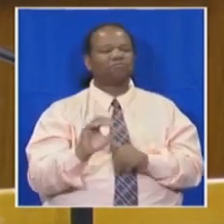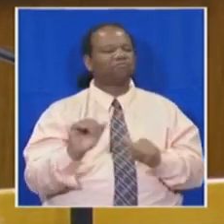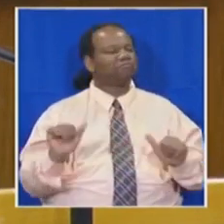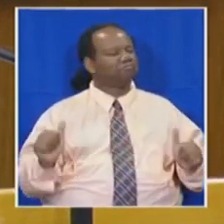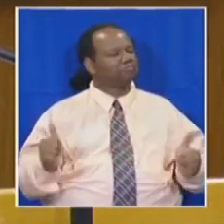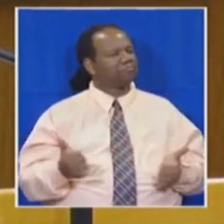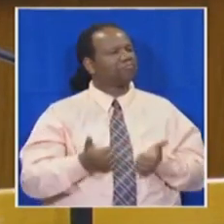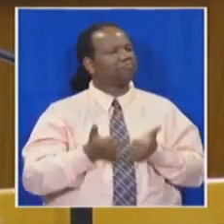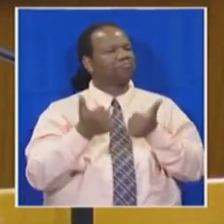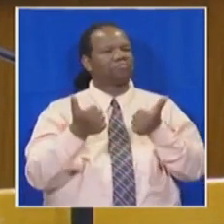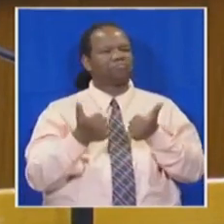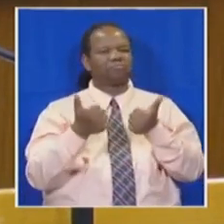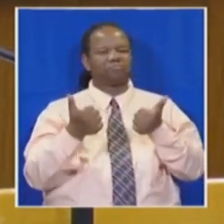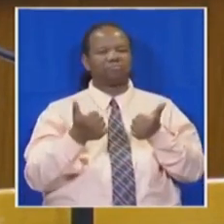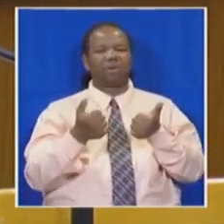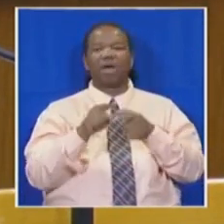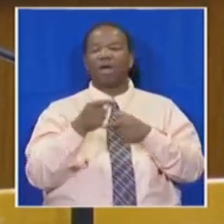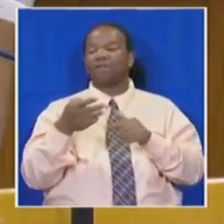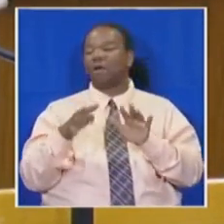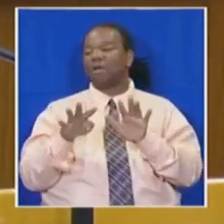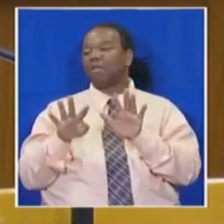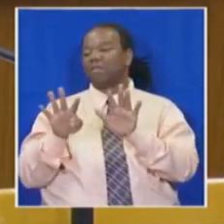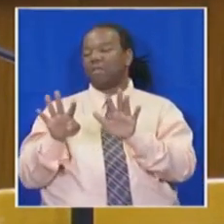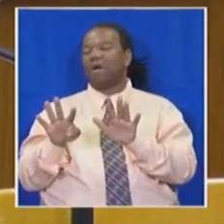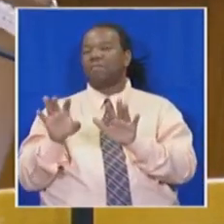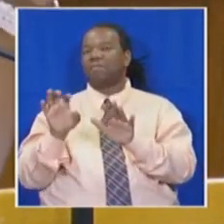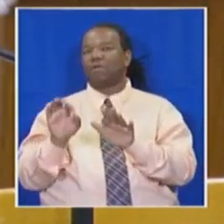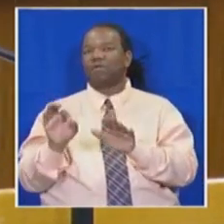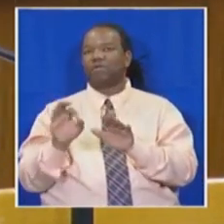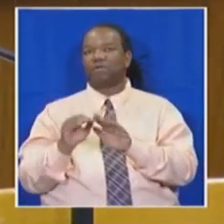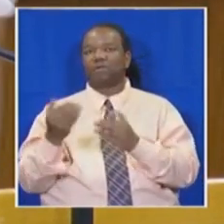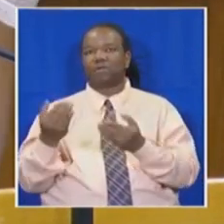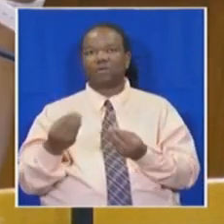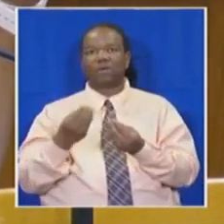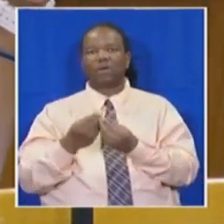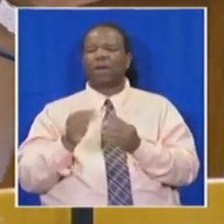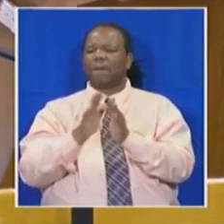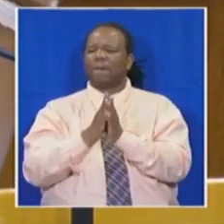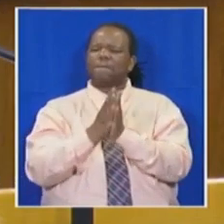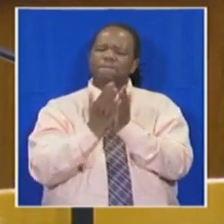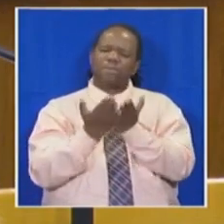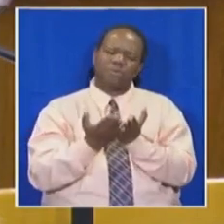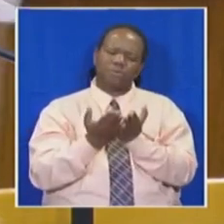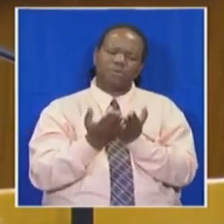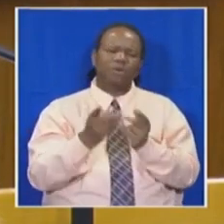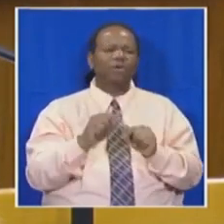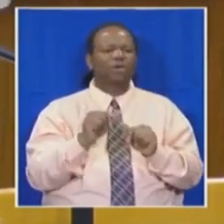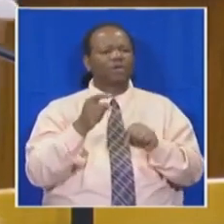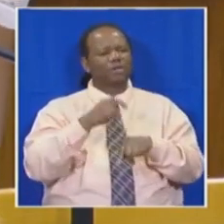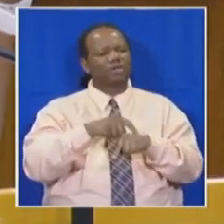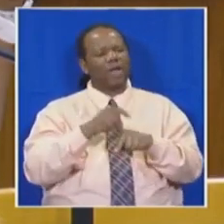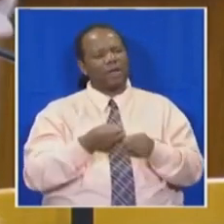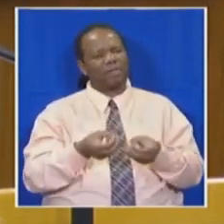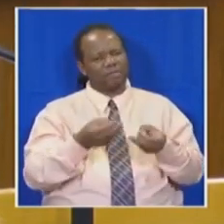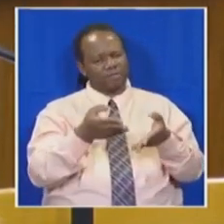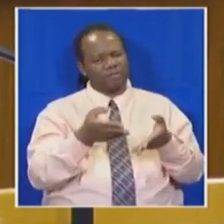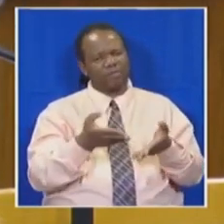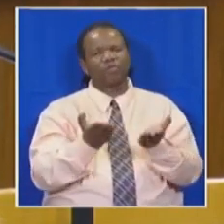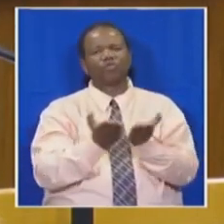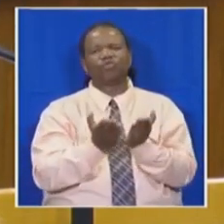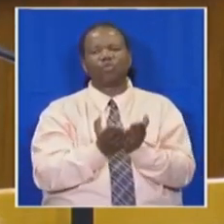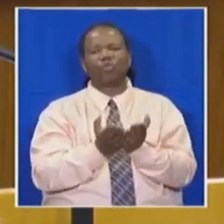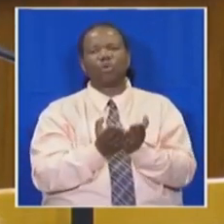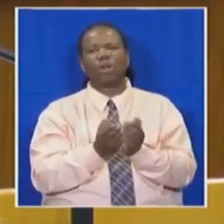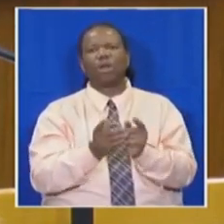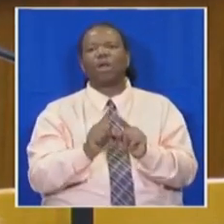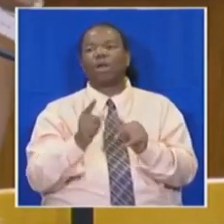record out of all provinces in delivering textbooks in time for the start of the school year. The Western